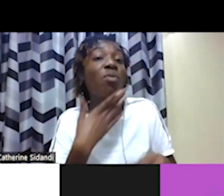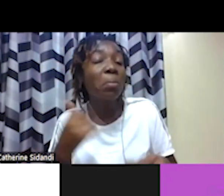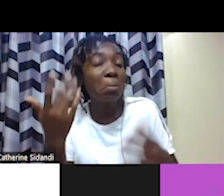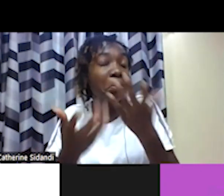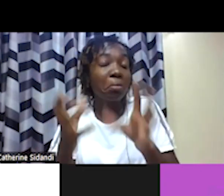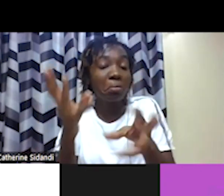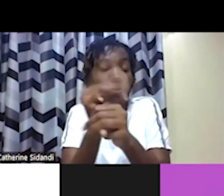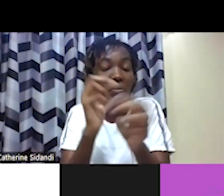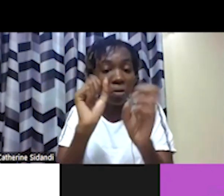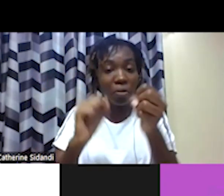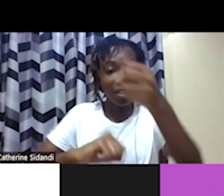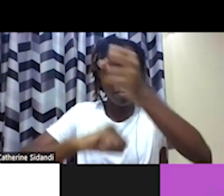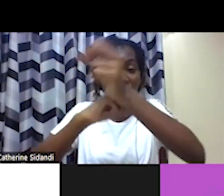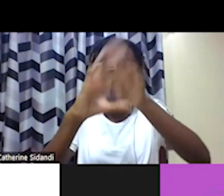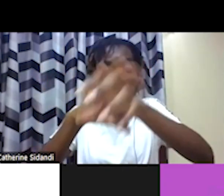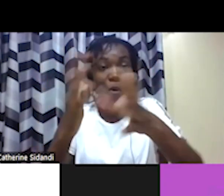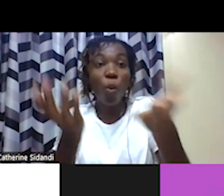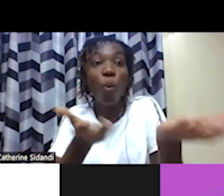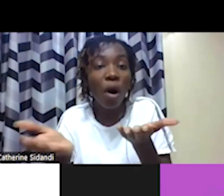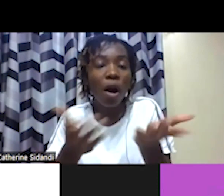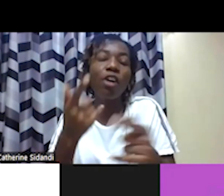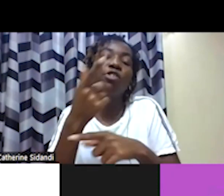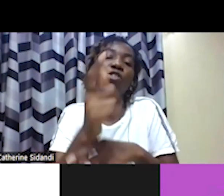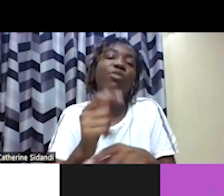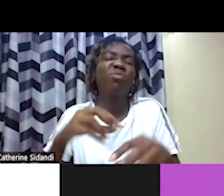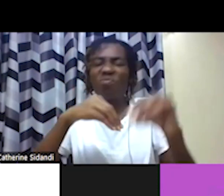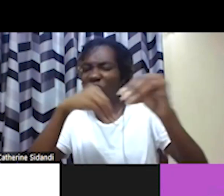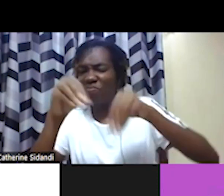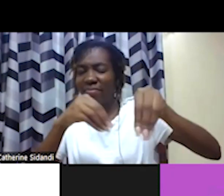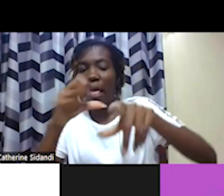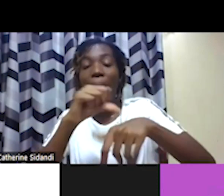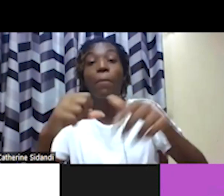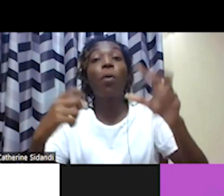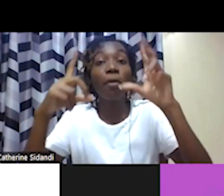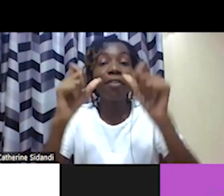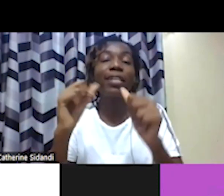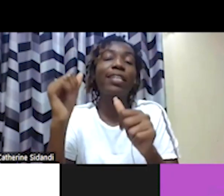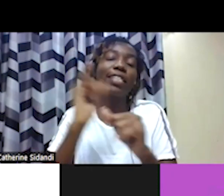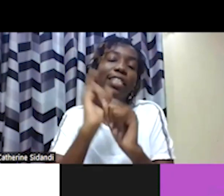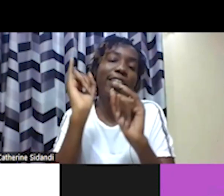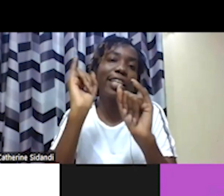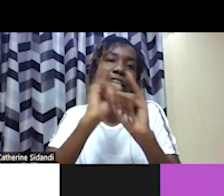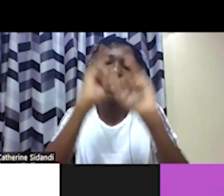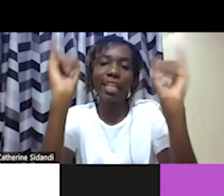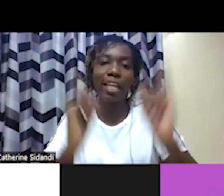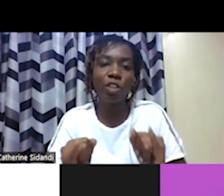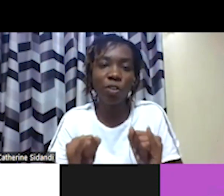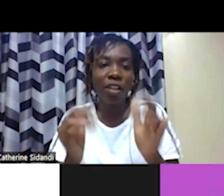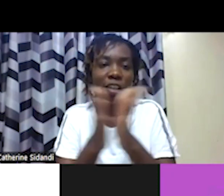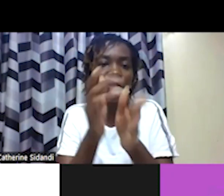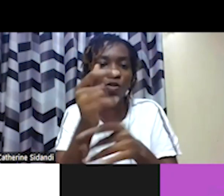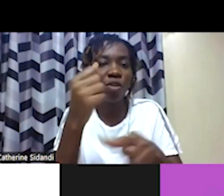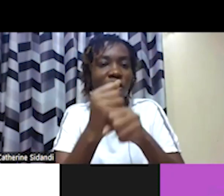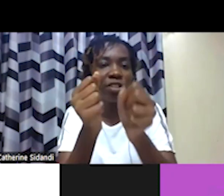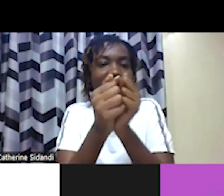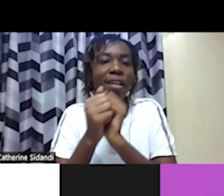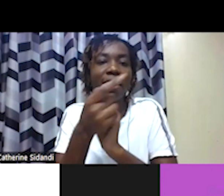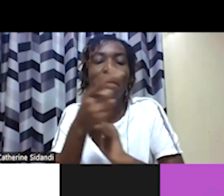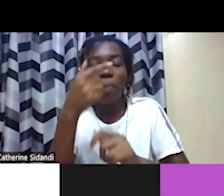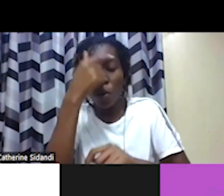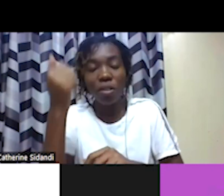support, you need to also figure out Profiles International. You need to get in touch with them because they have such